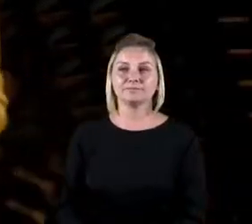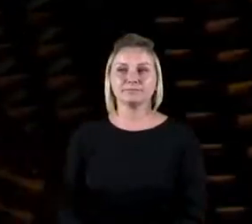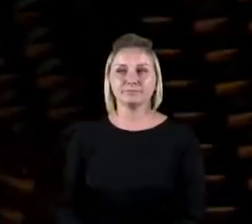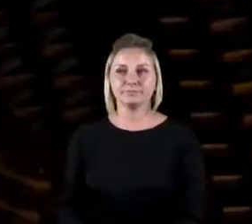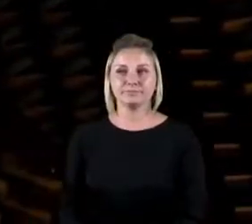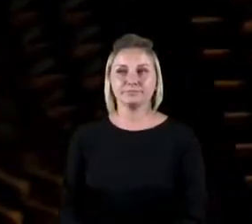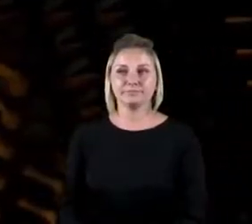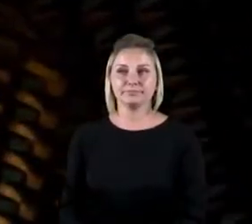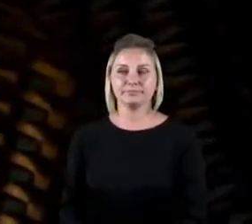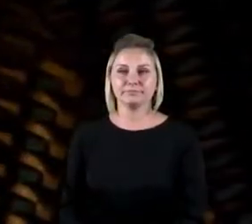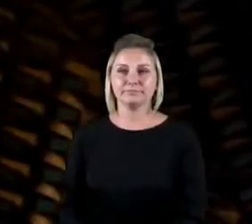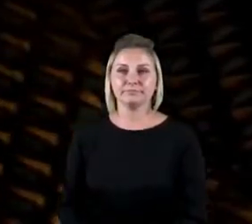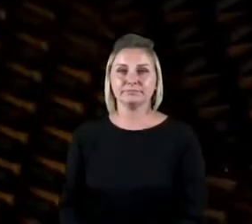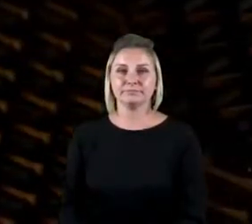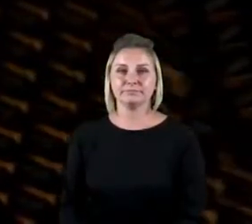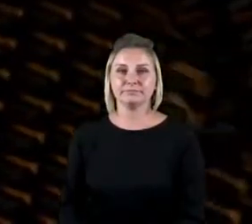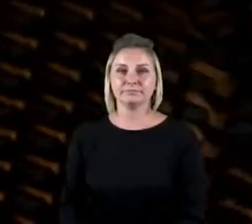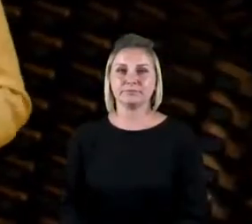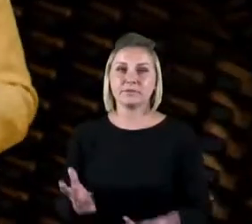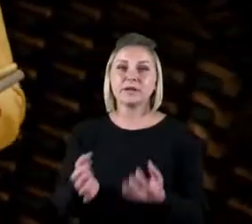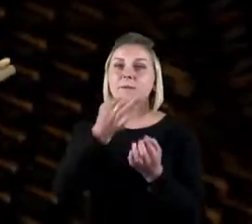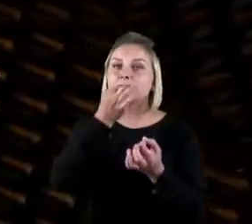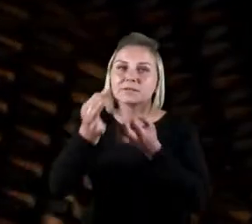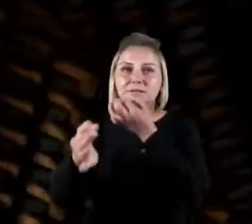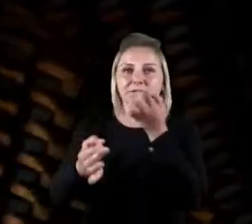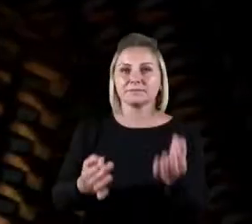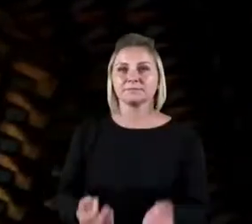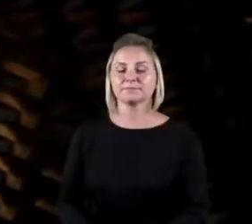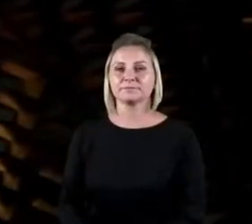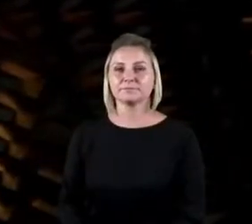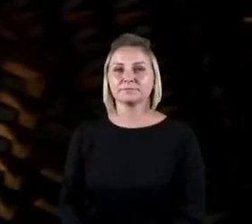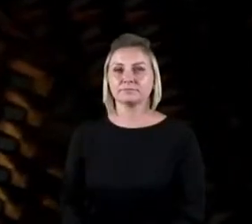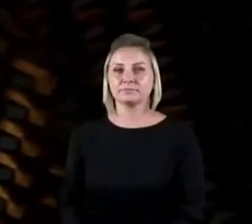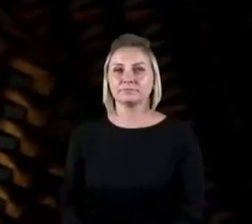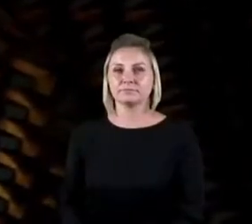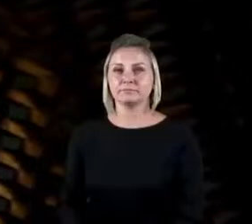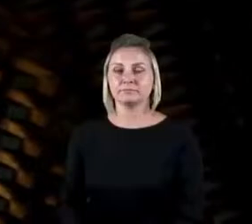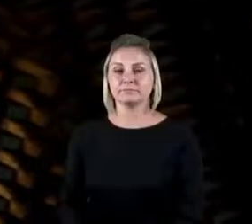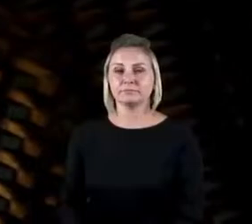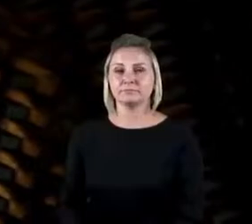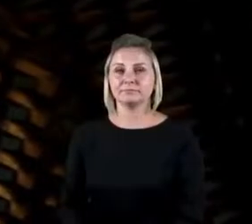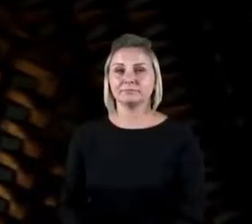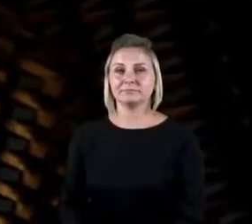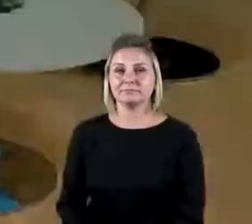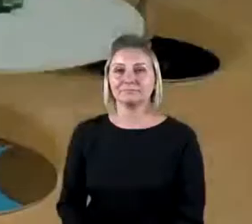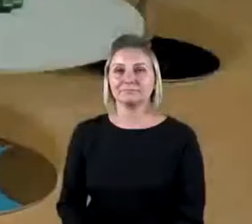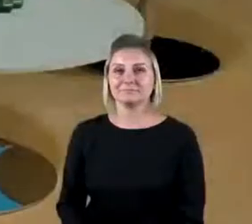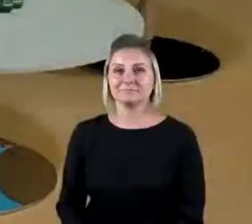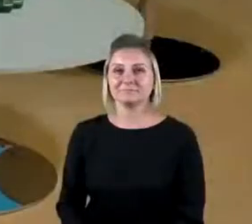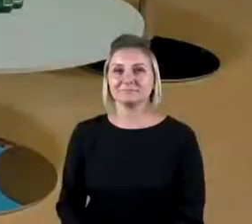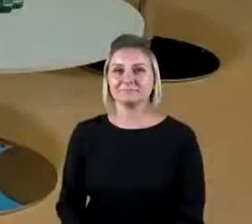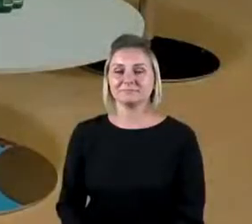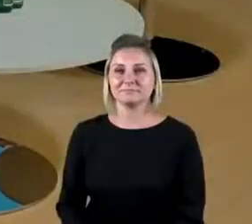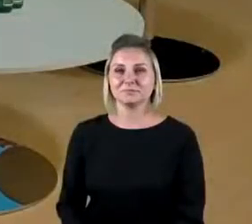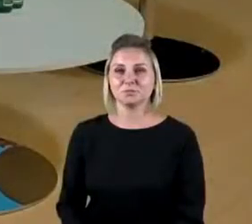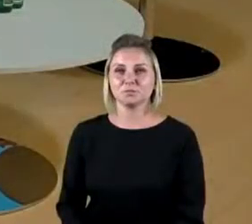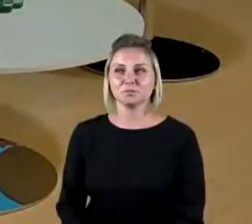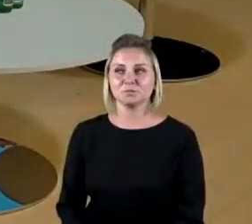to start with the questions. Thank you. Yes, would you present yourself quickly? Or? I mean... Yes, sure.